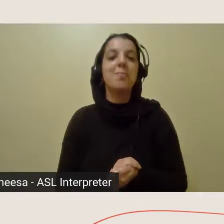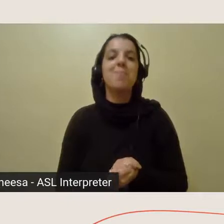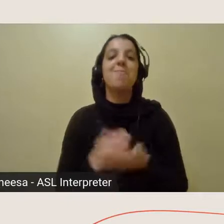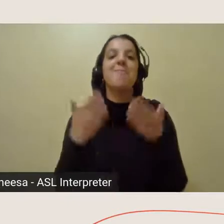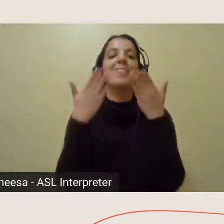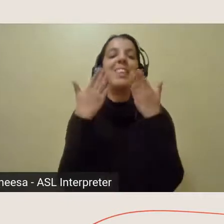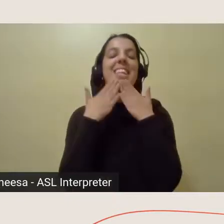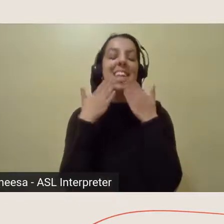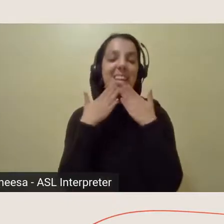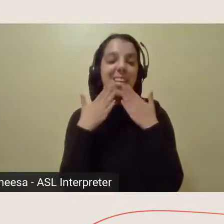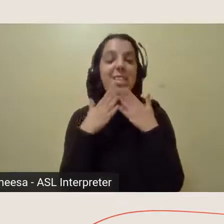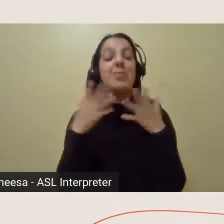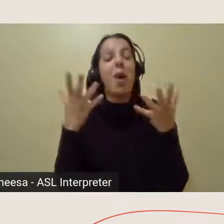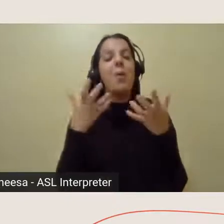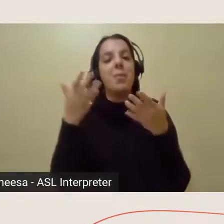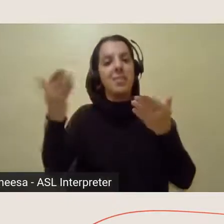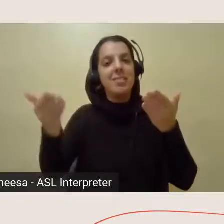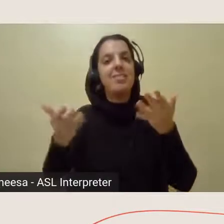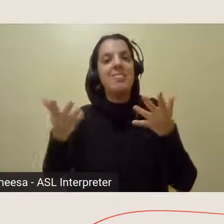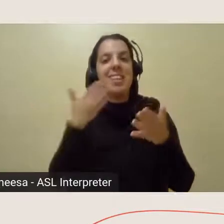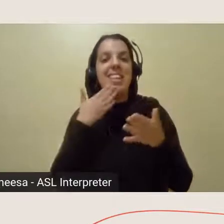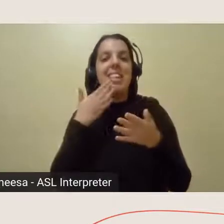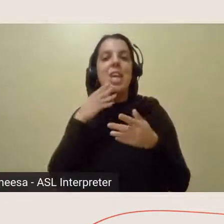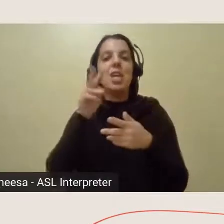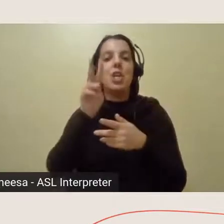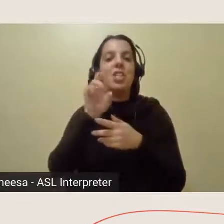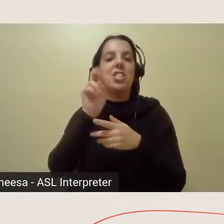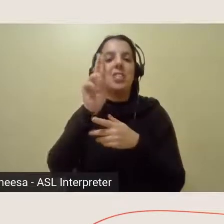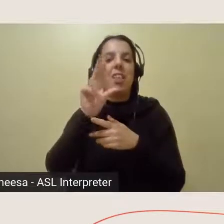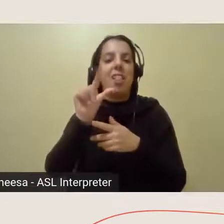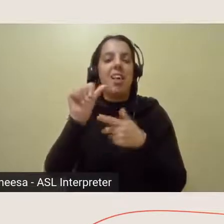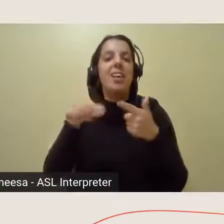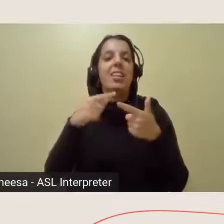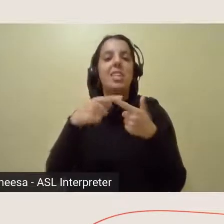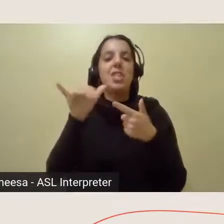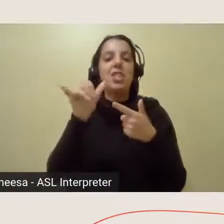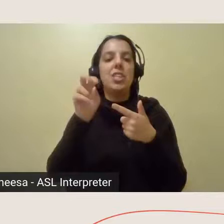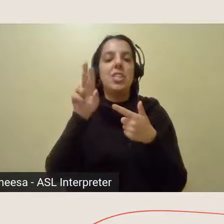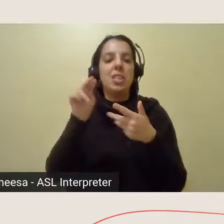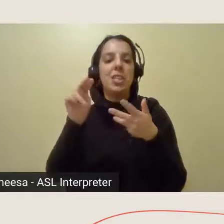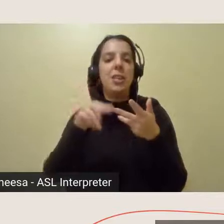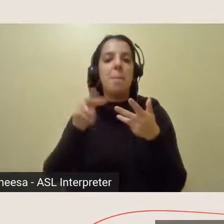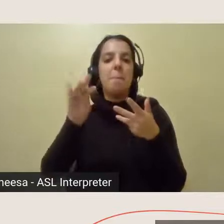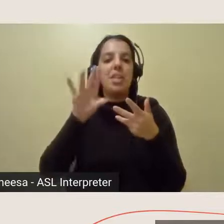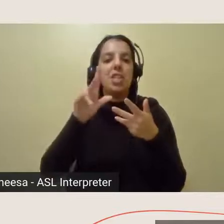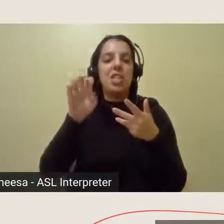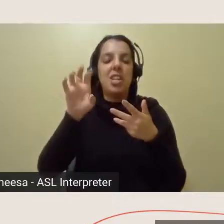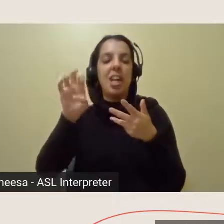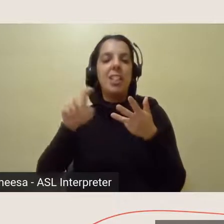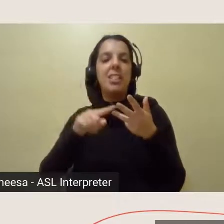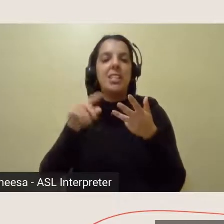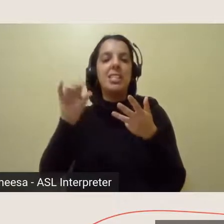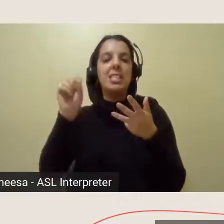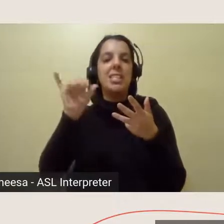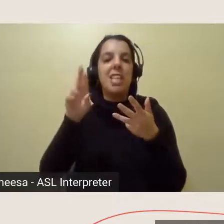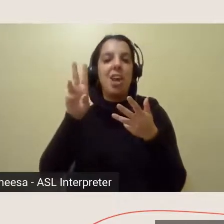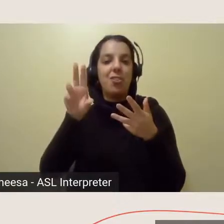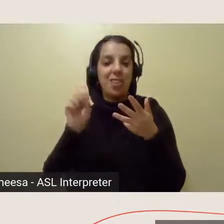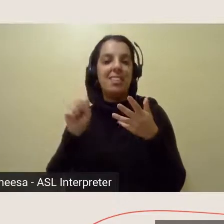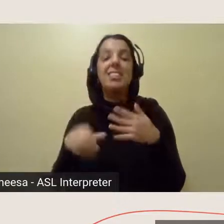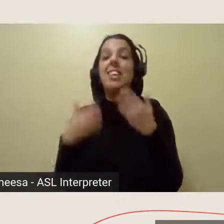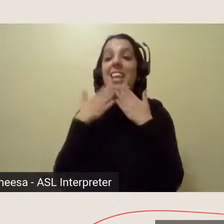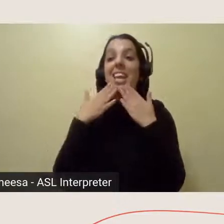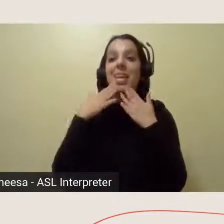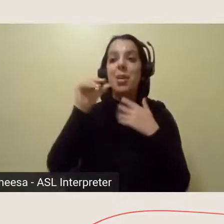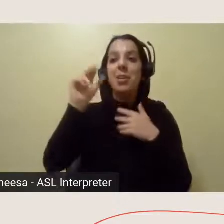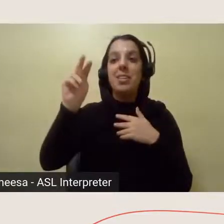Thank you. I'd like to thank our guests, Ursula, Jason, Michelle, and Cyrus, for this vital discussion. And thank you to Natalia for moderating this